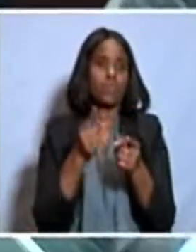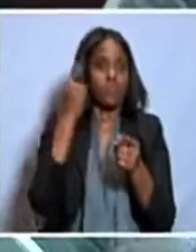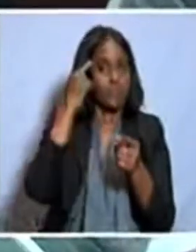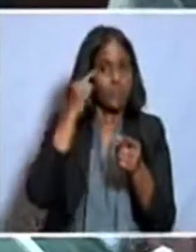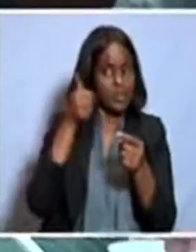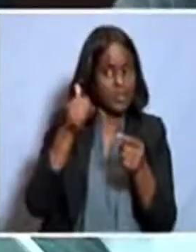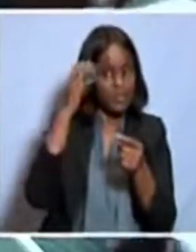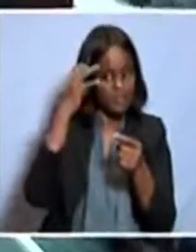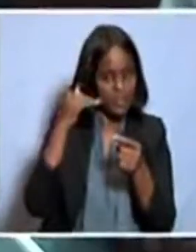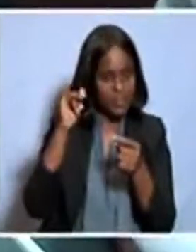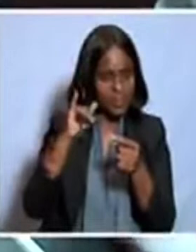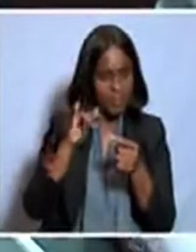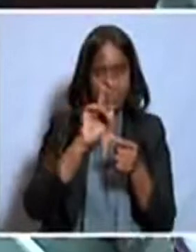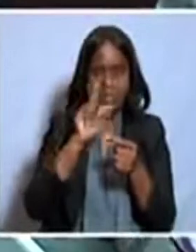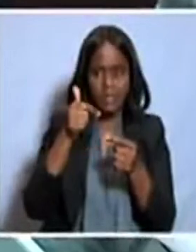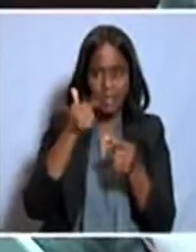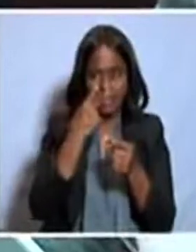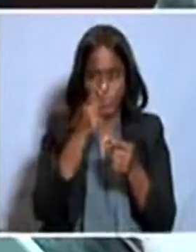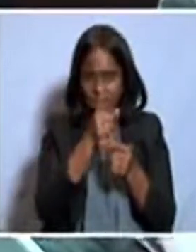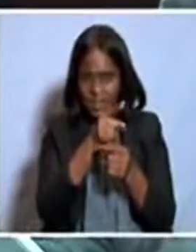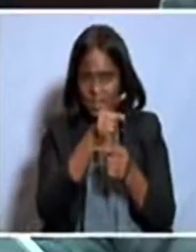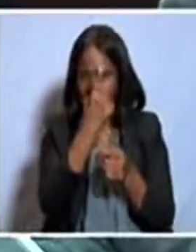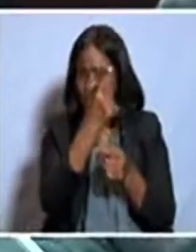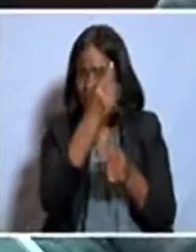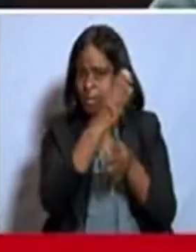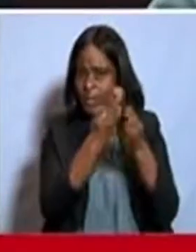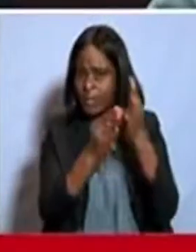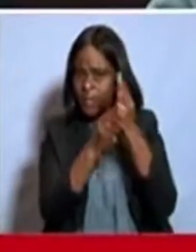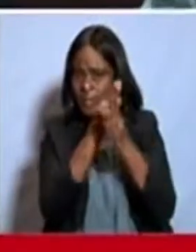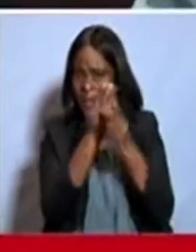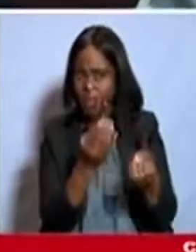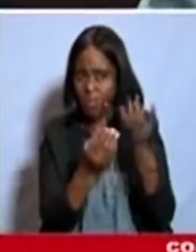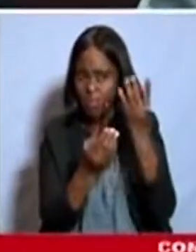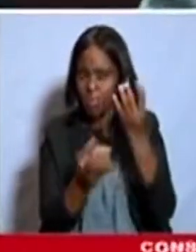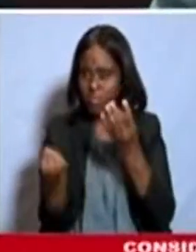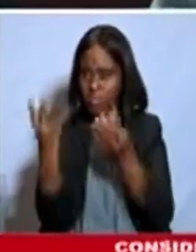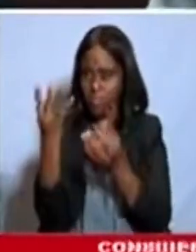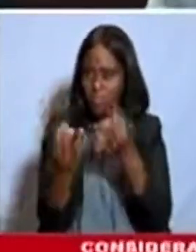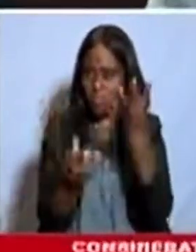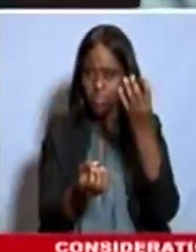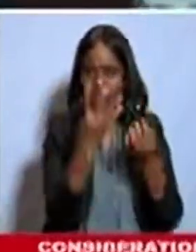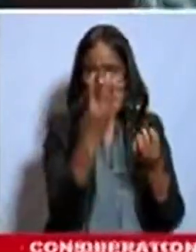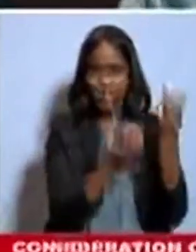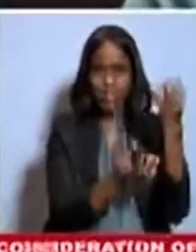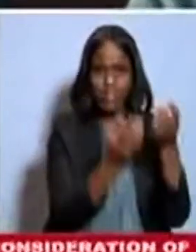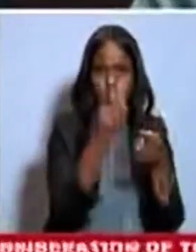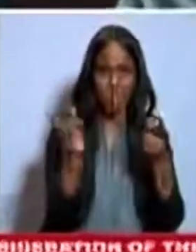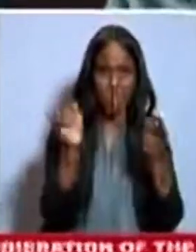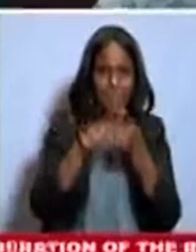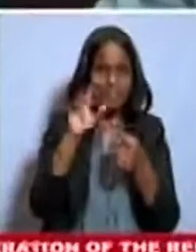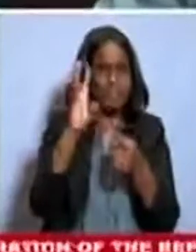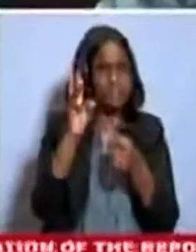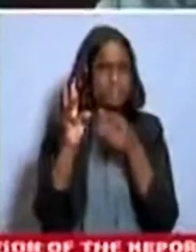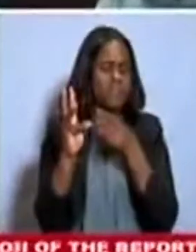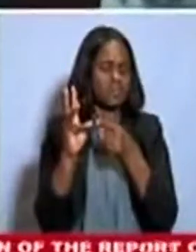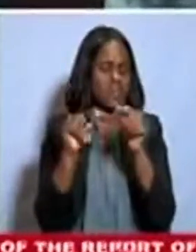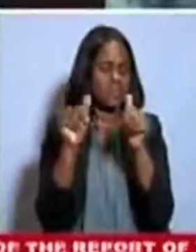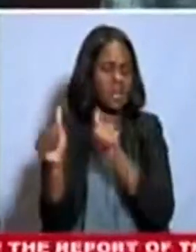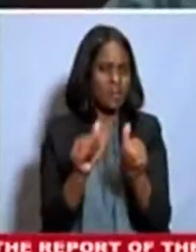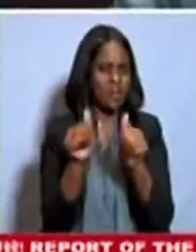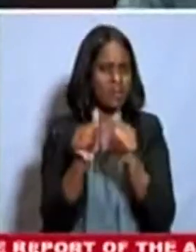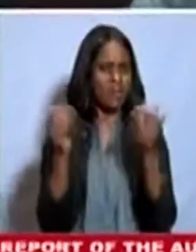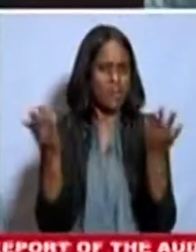Government officers, of course, they saw one structure, mushrooming, the second one, third, up to 16. No